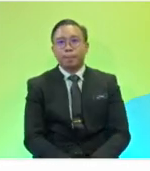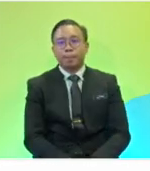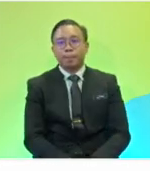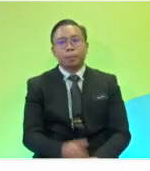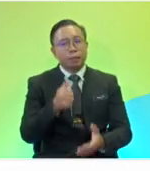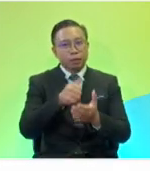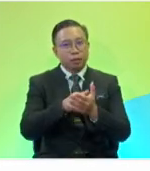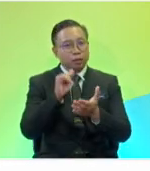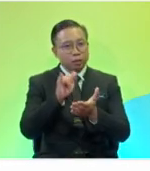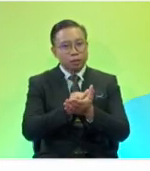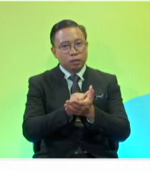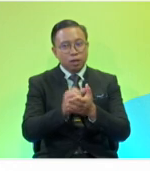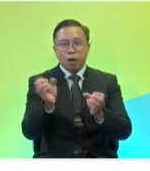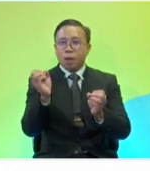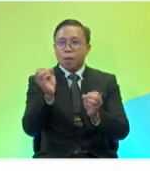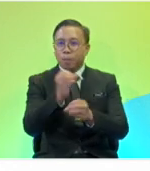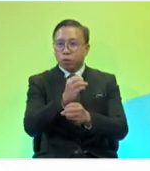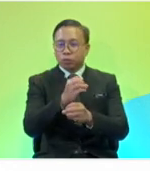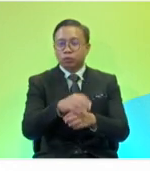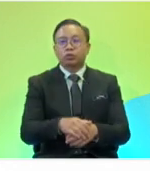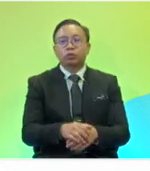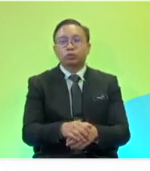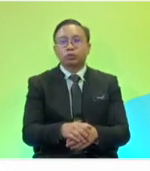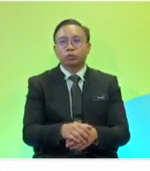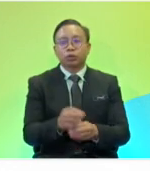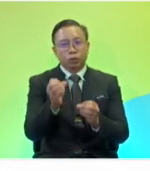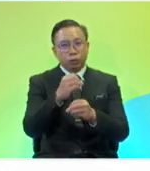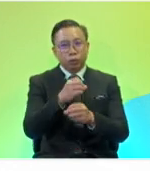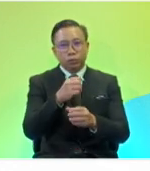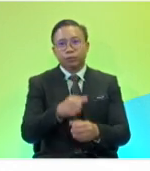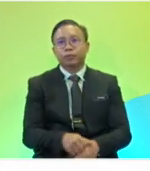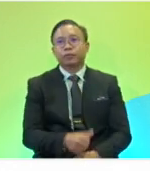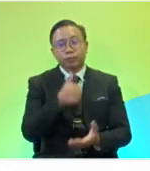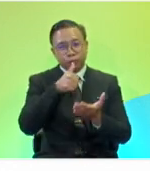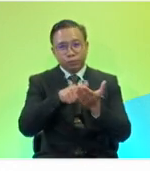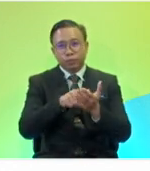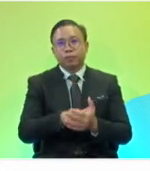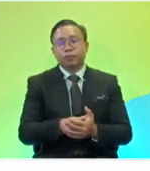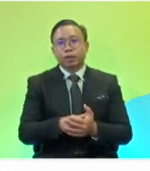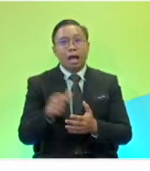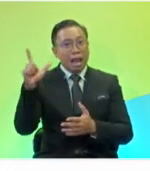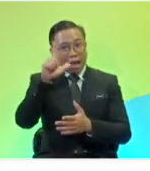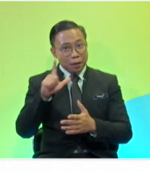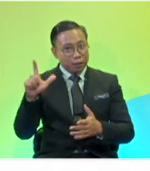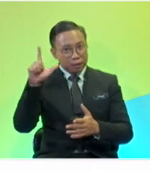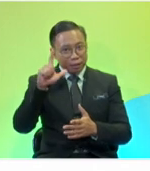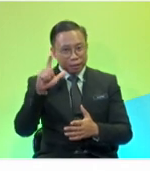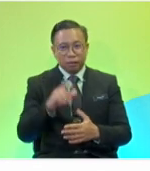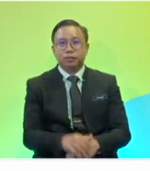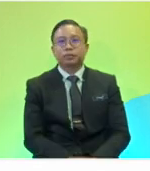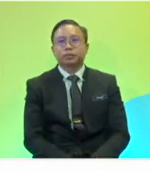This is the post box. Yeah, a different post office. Yes. Okay. We have a library.